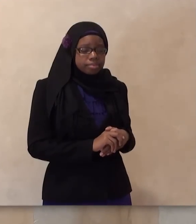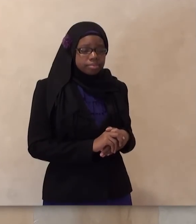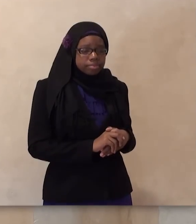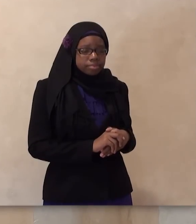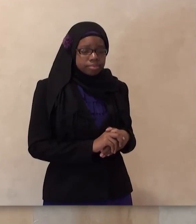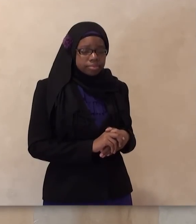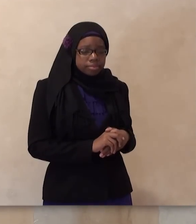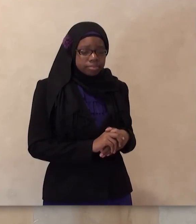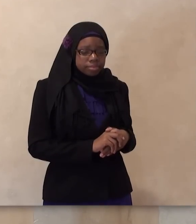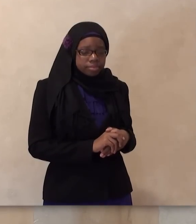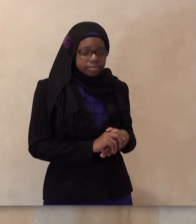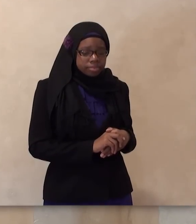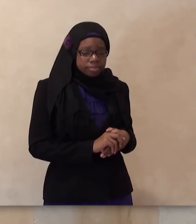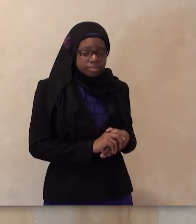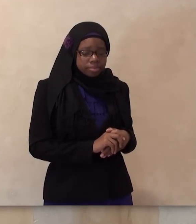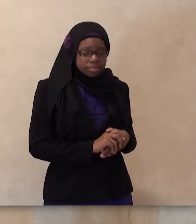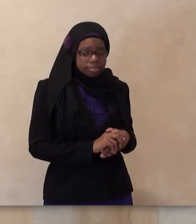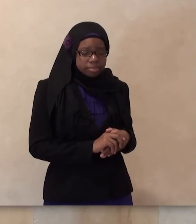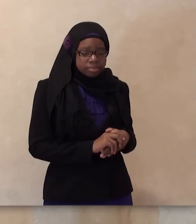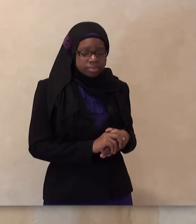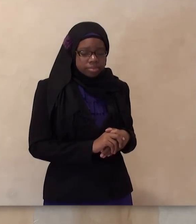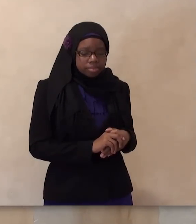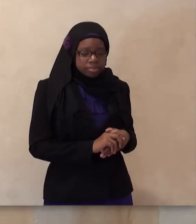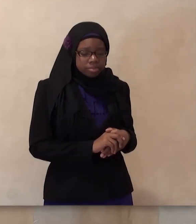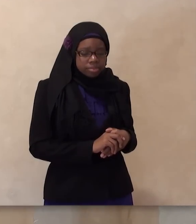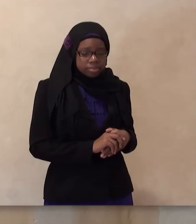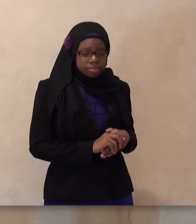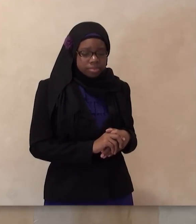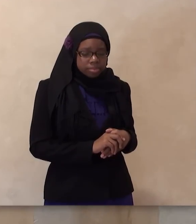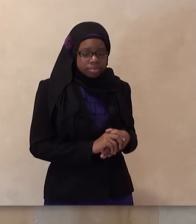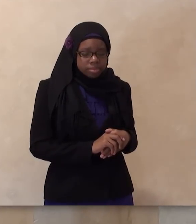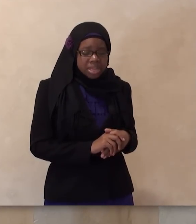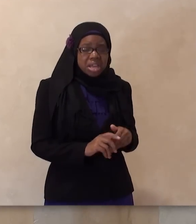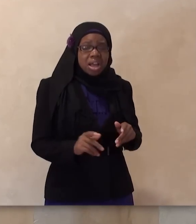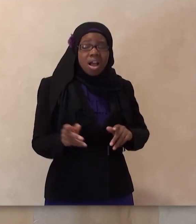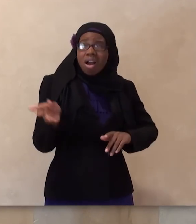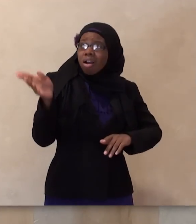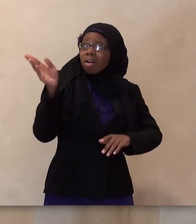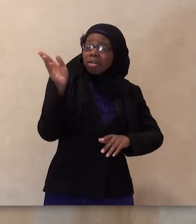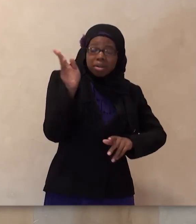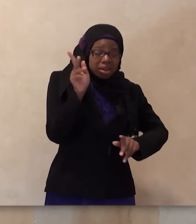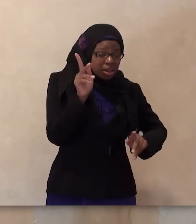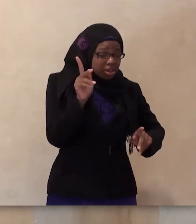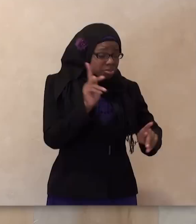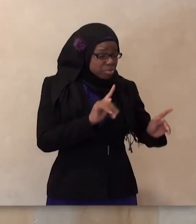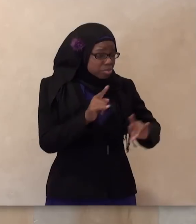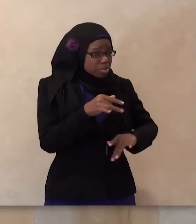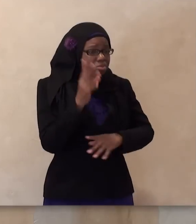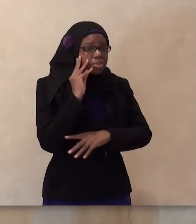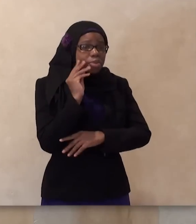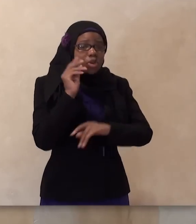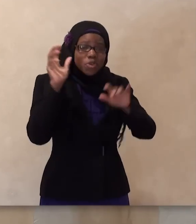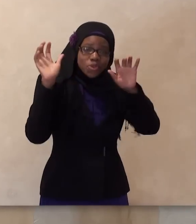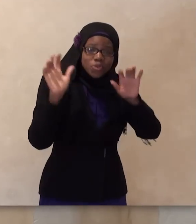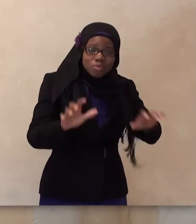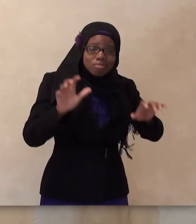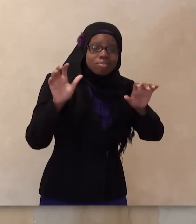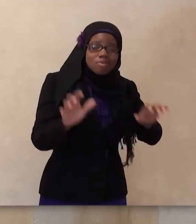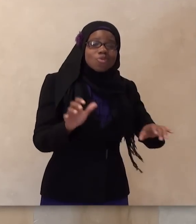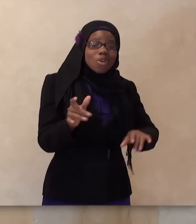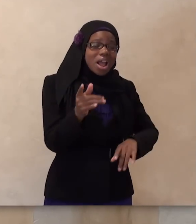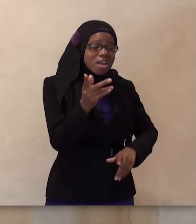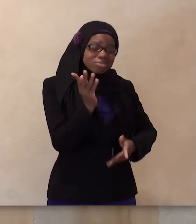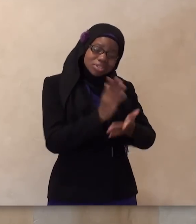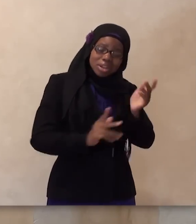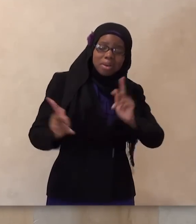Prophet sallallahu alayhi wa sallam said that some people became shakir. They thanked Allah subhanahu wa ta'ala because of this blessing. But some of